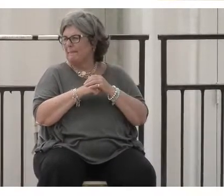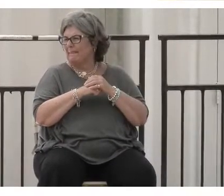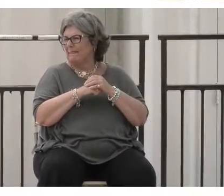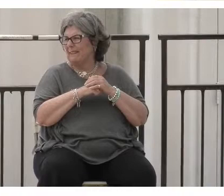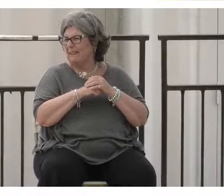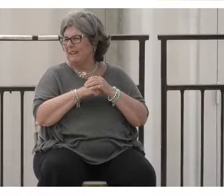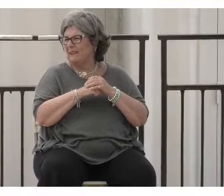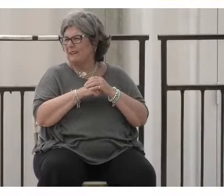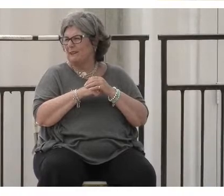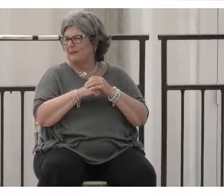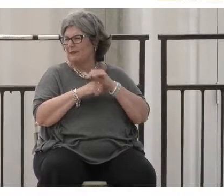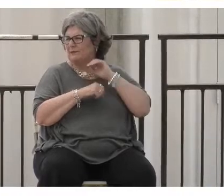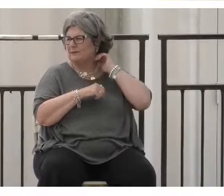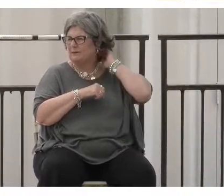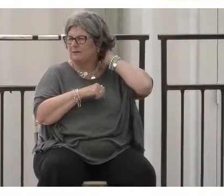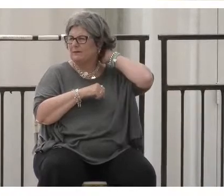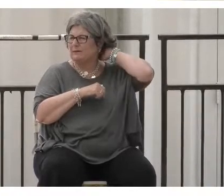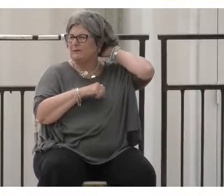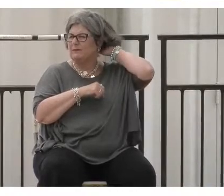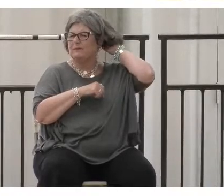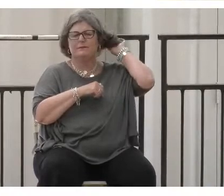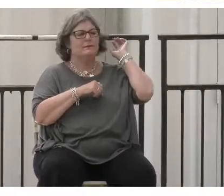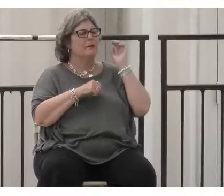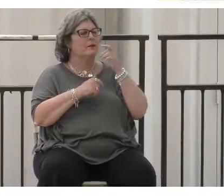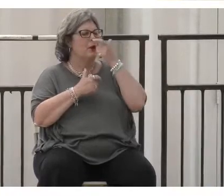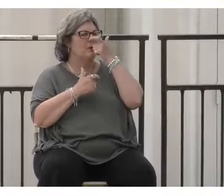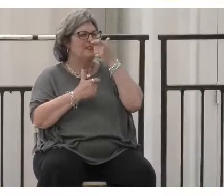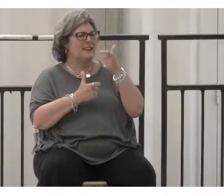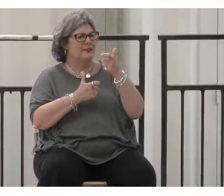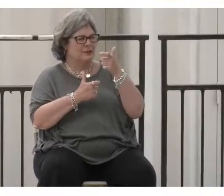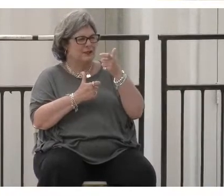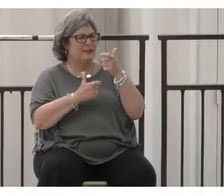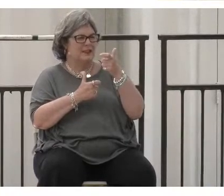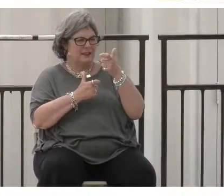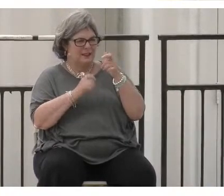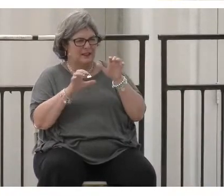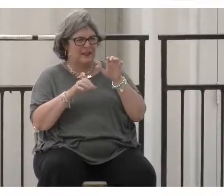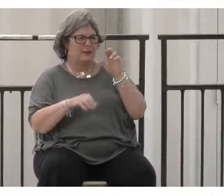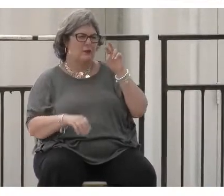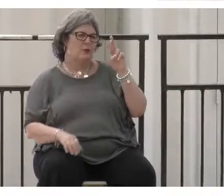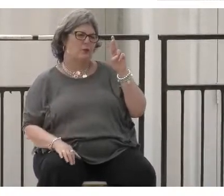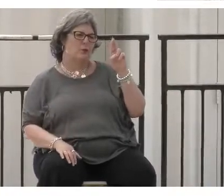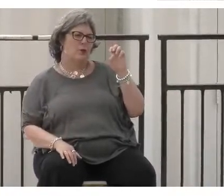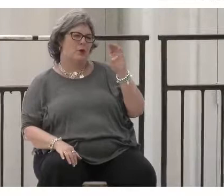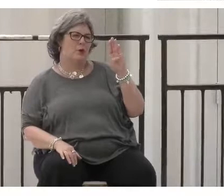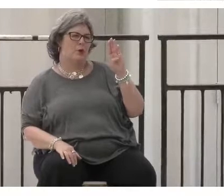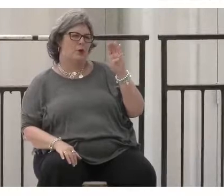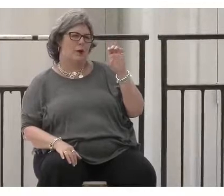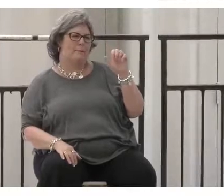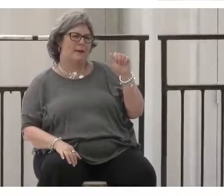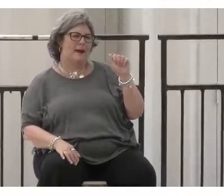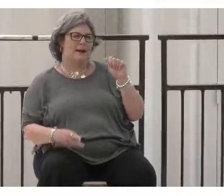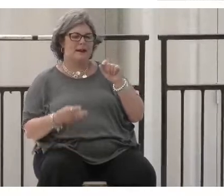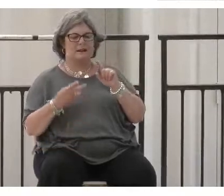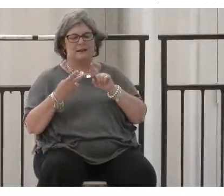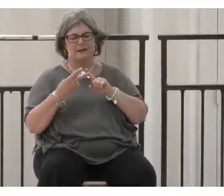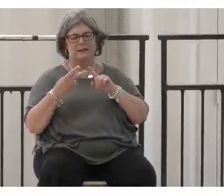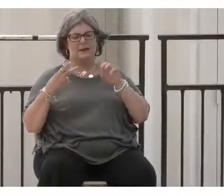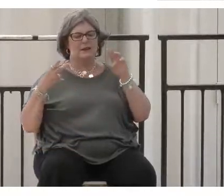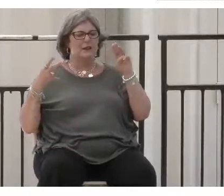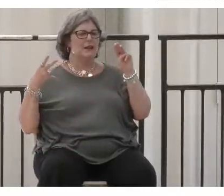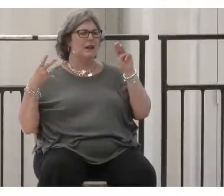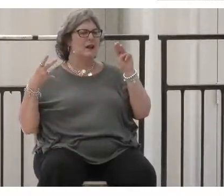What was interesting about the whole and the way it was curated by Rebecca and Michelle, the whole festival, is that it